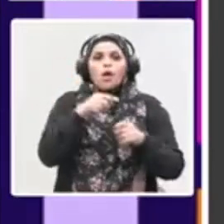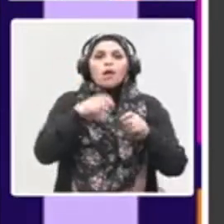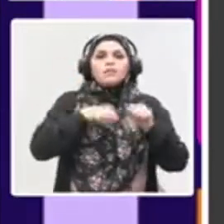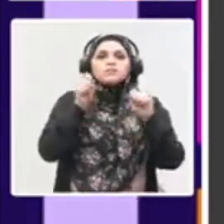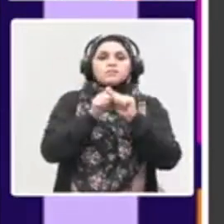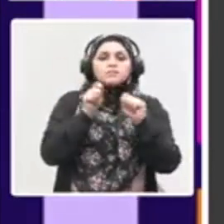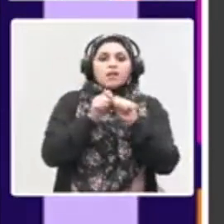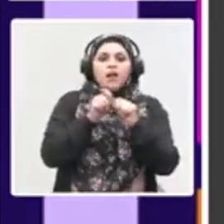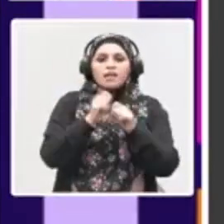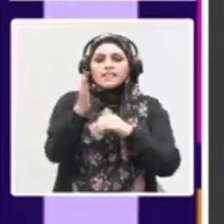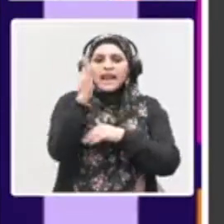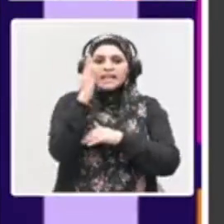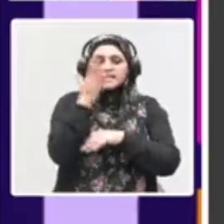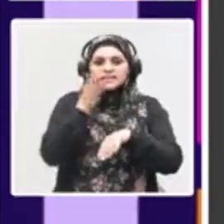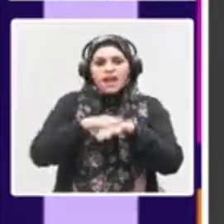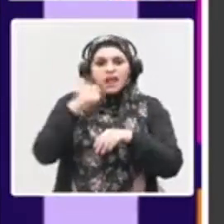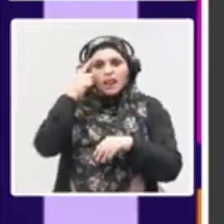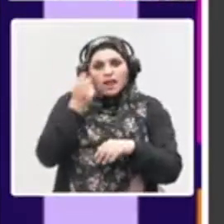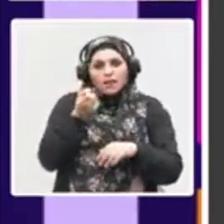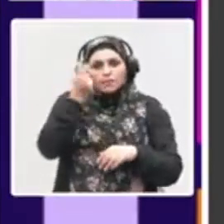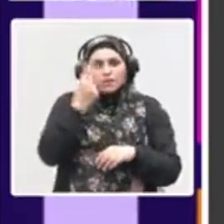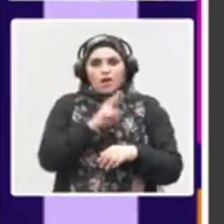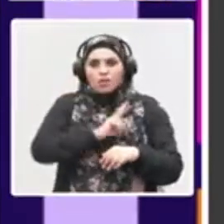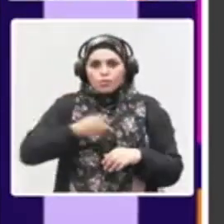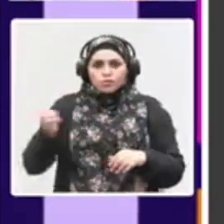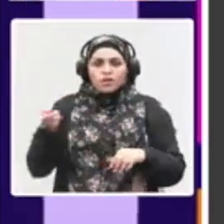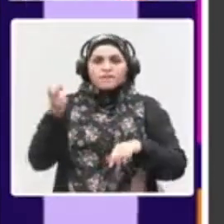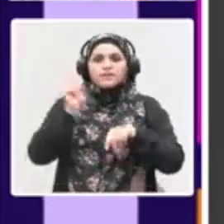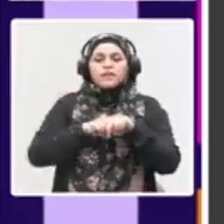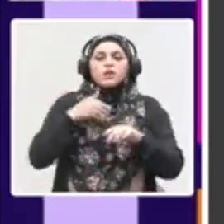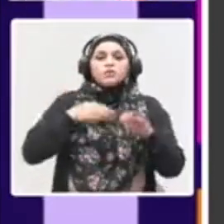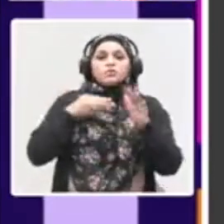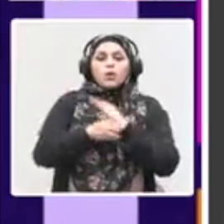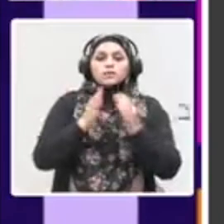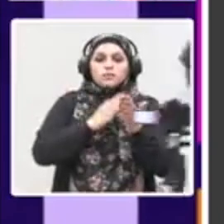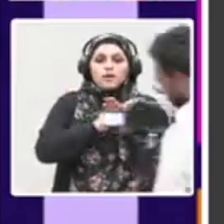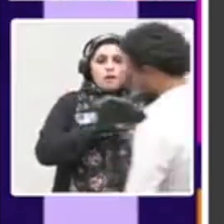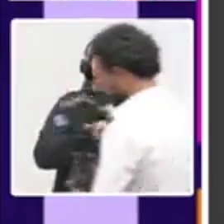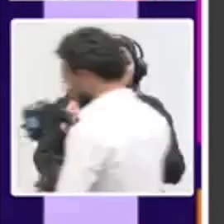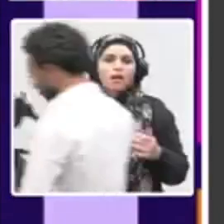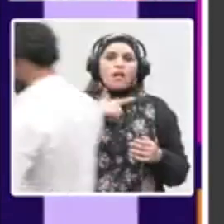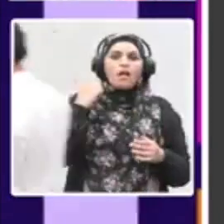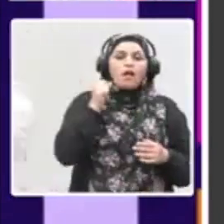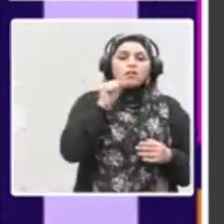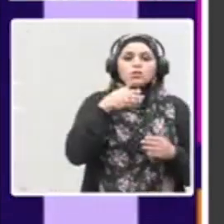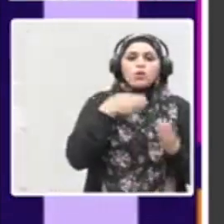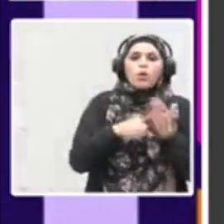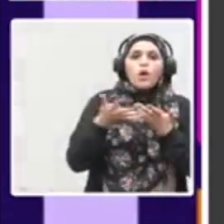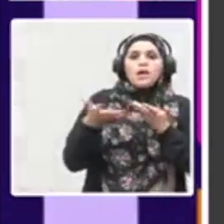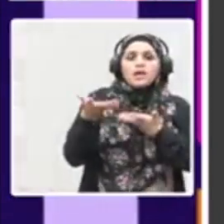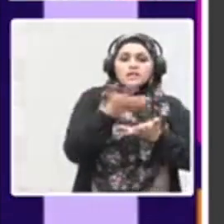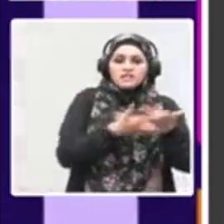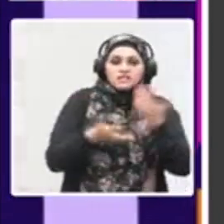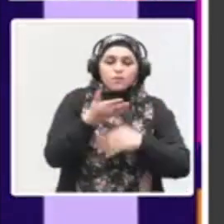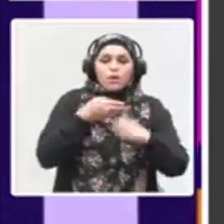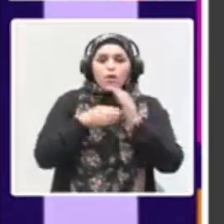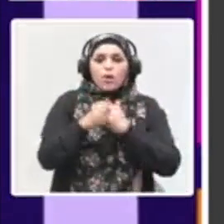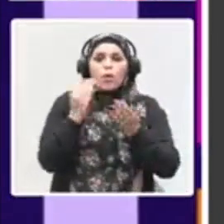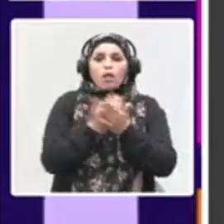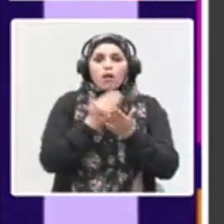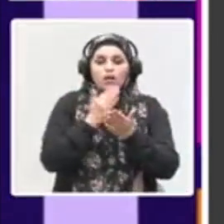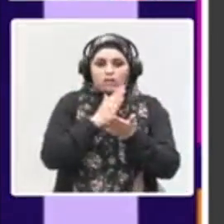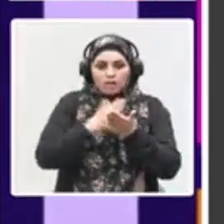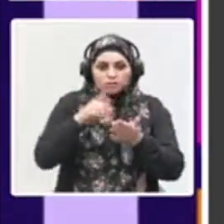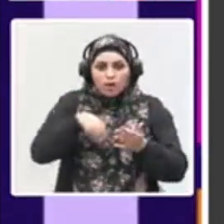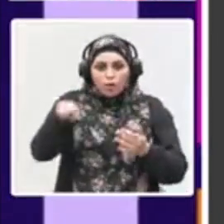investing is not familiar to you, let me briefly define it. This is investment. It's not a gift. It's not a grant. It's not